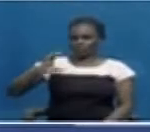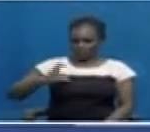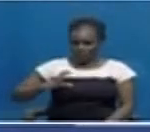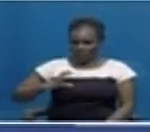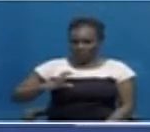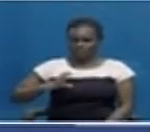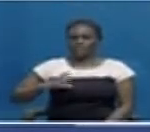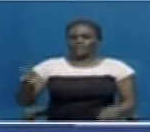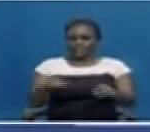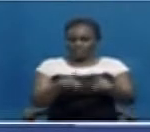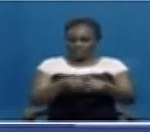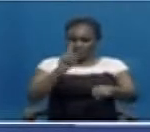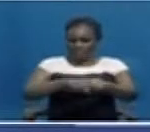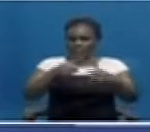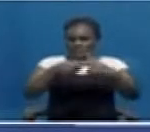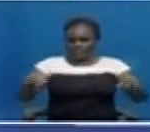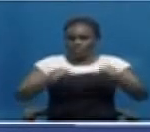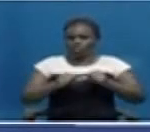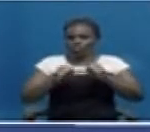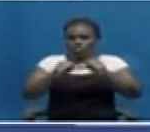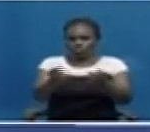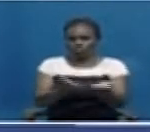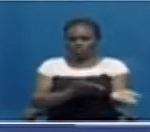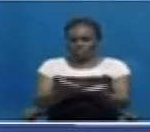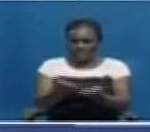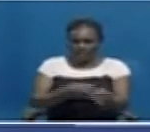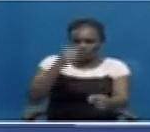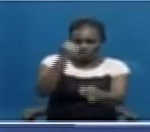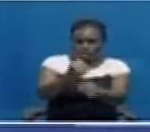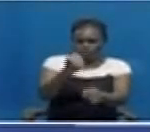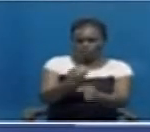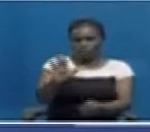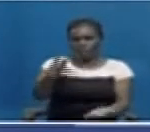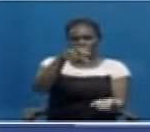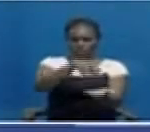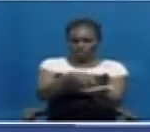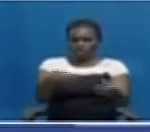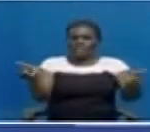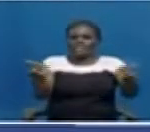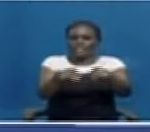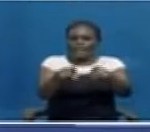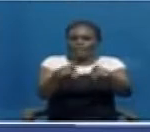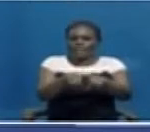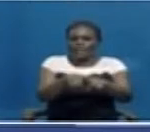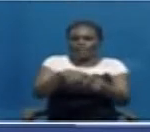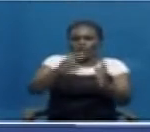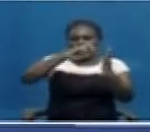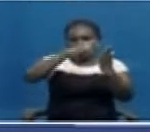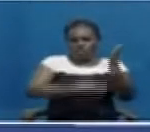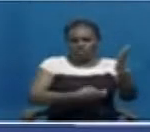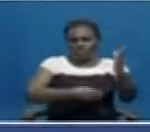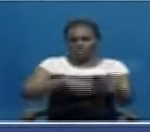shall upon such commencement continue to serve in his or her respective position in accordance with the contract of